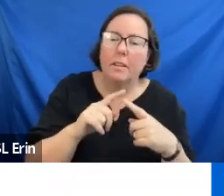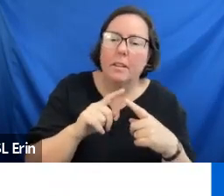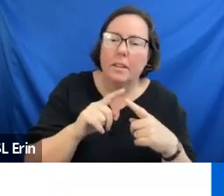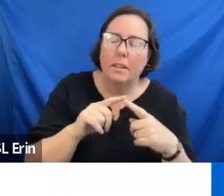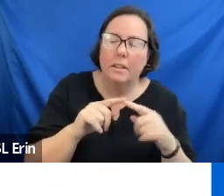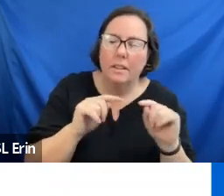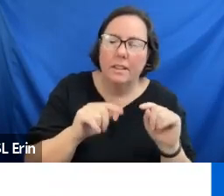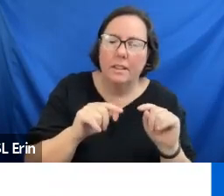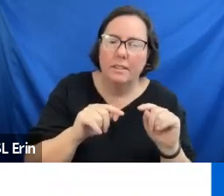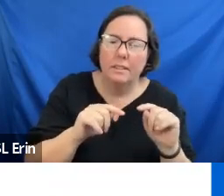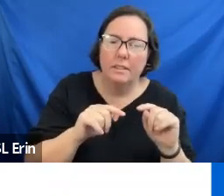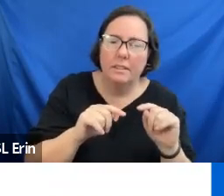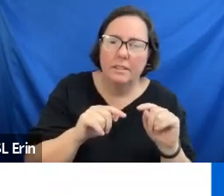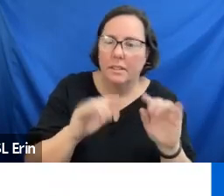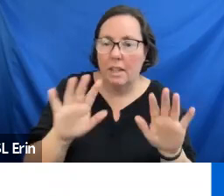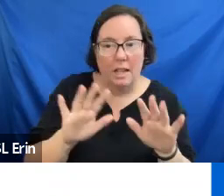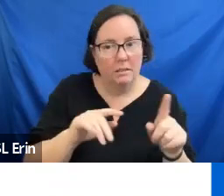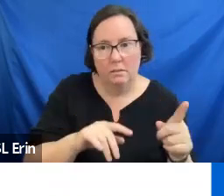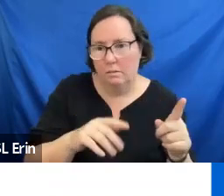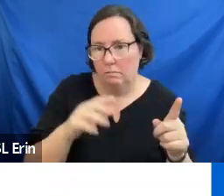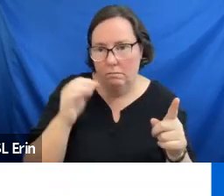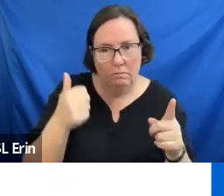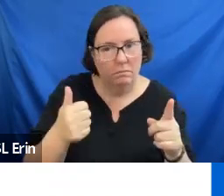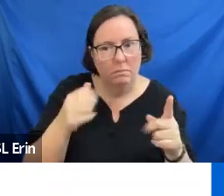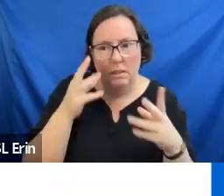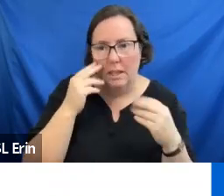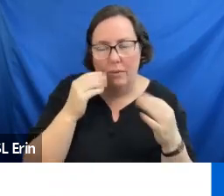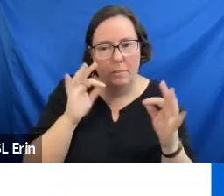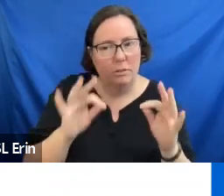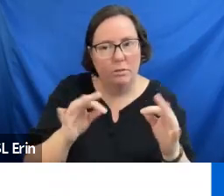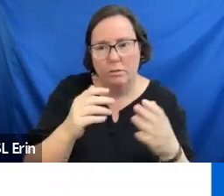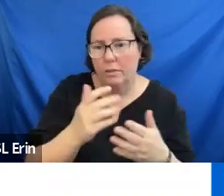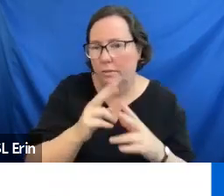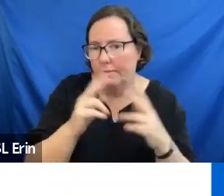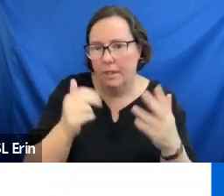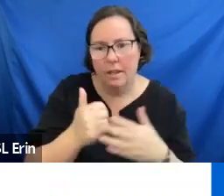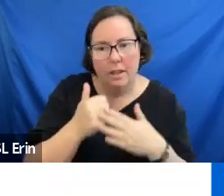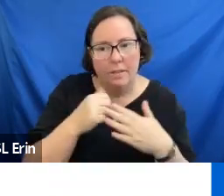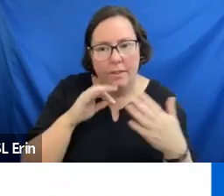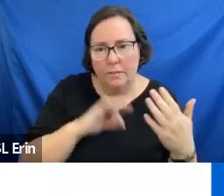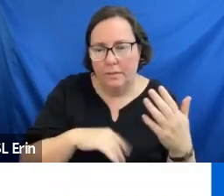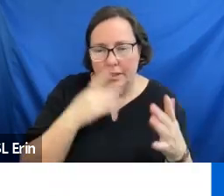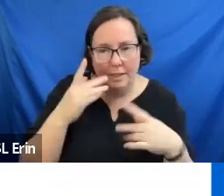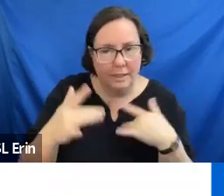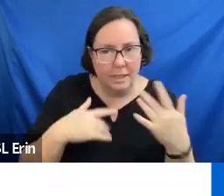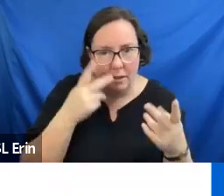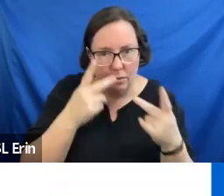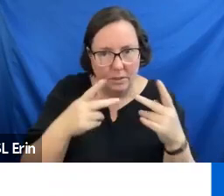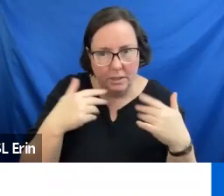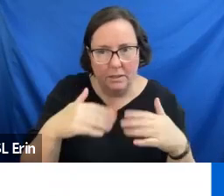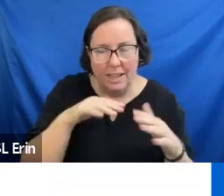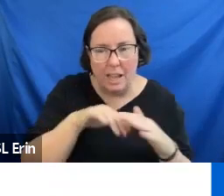this is excellent information and exciting to see.